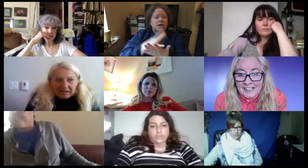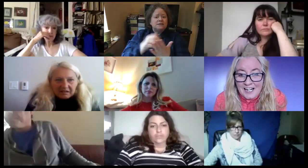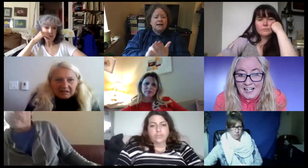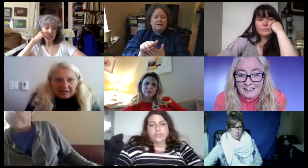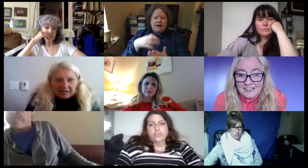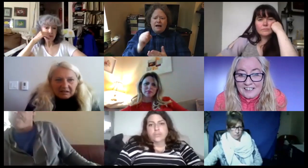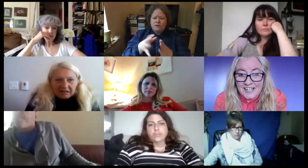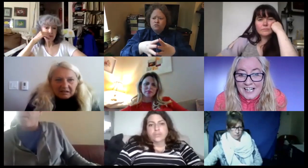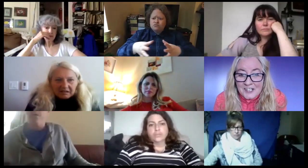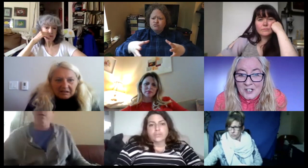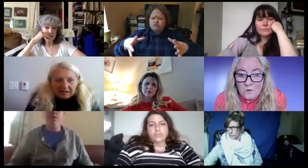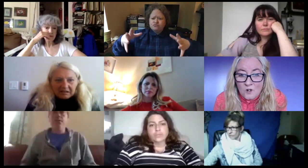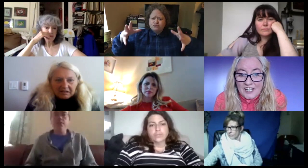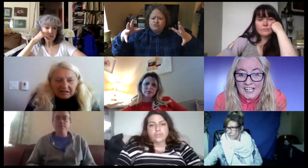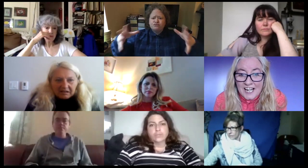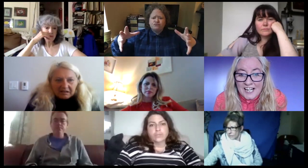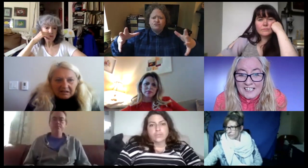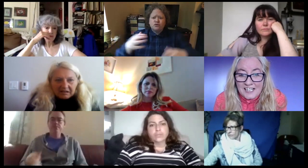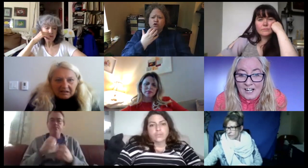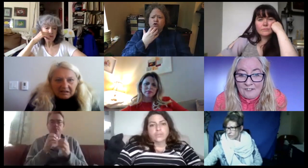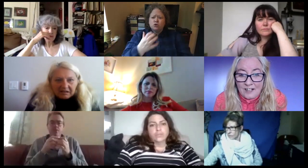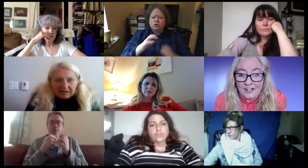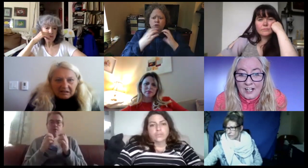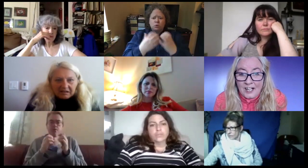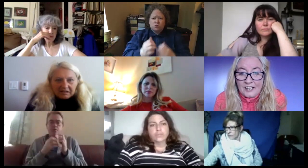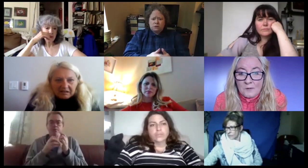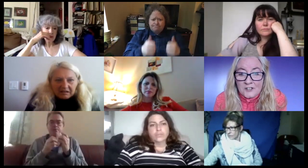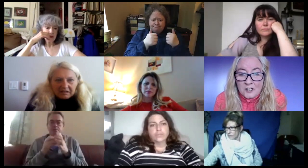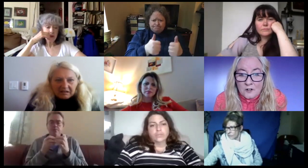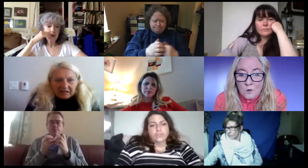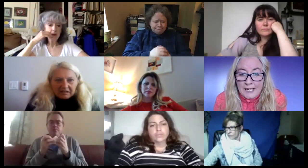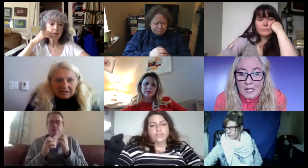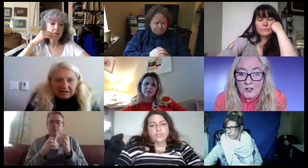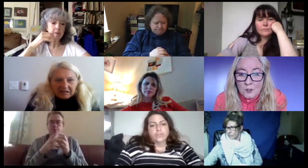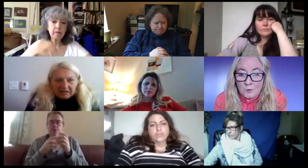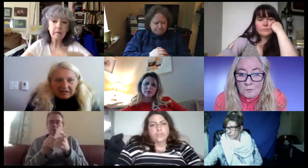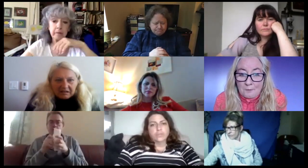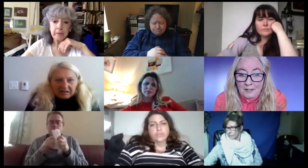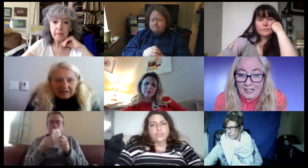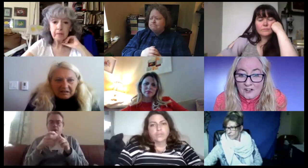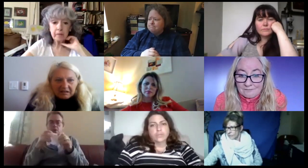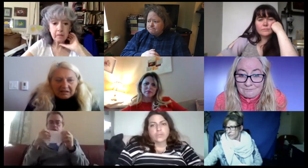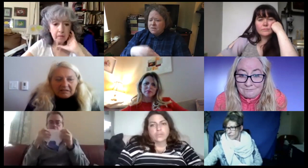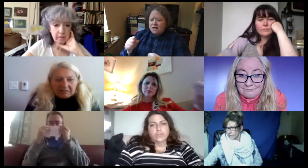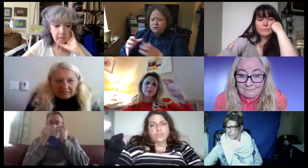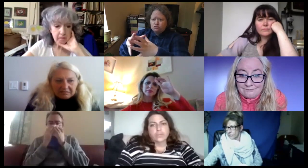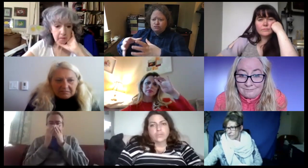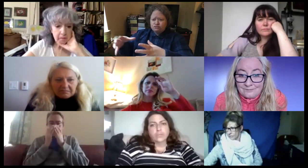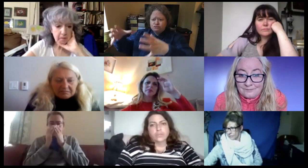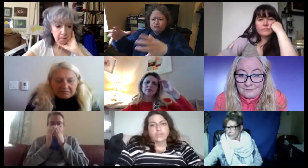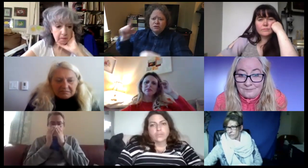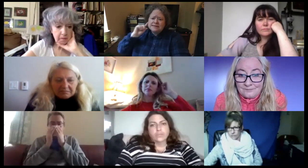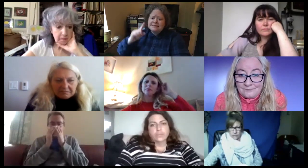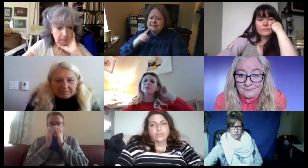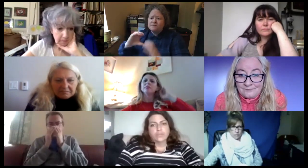In Ireland in 1901 and 1911, there was a growing Jewish population.